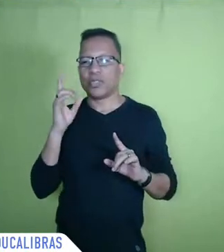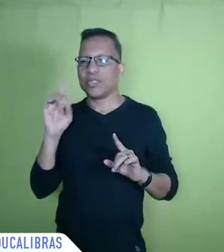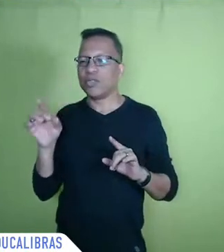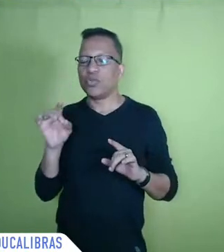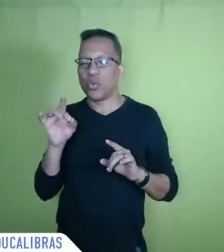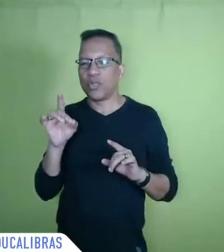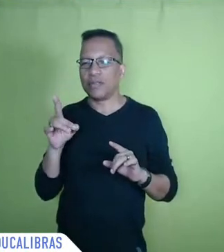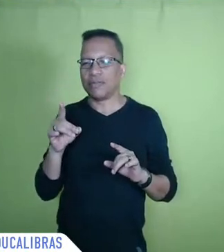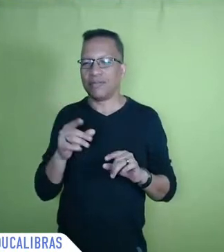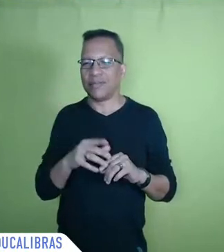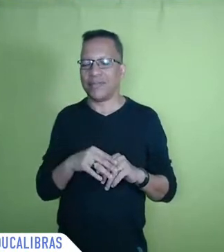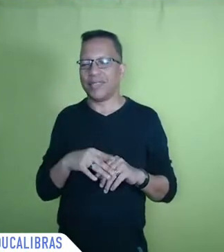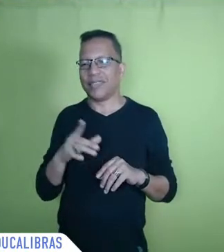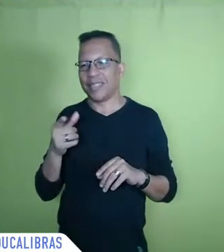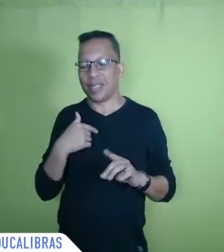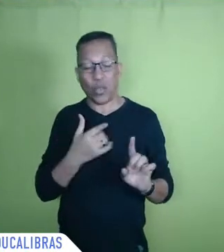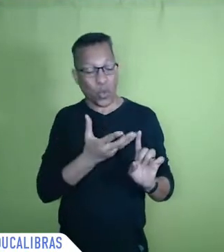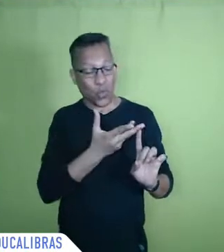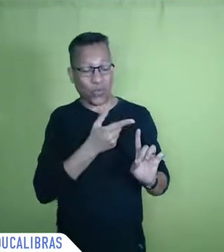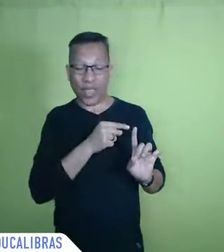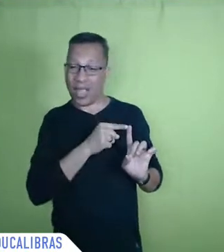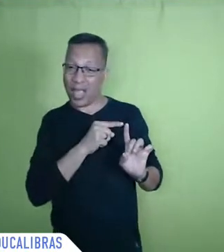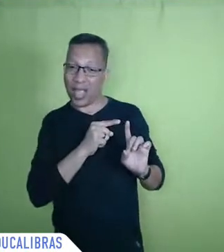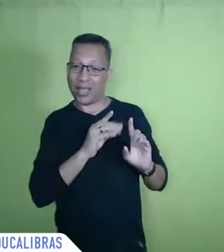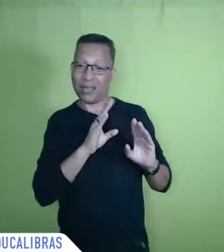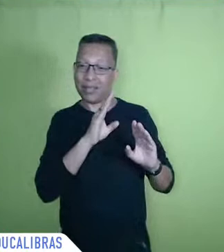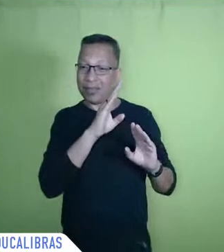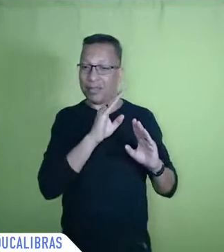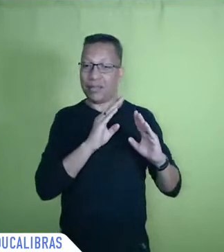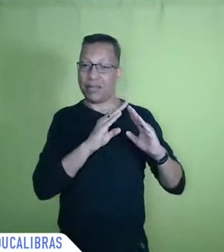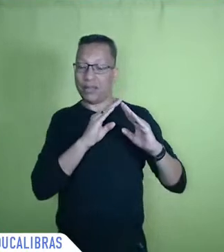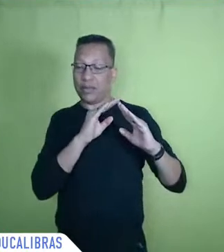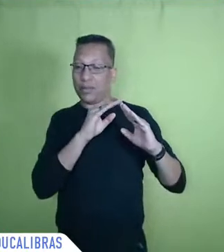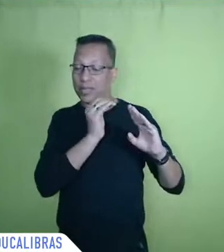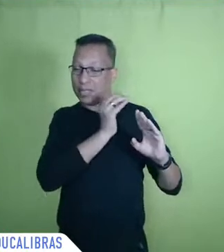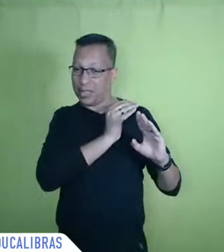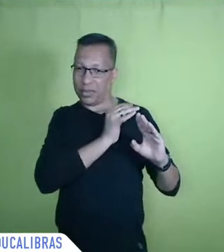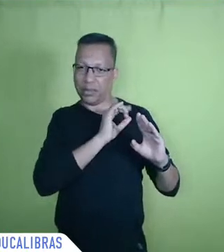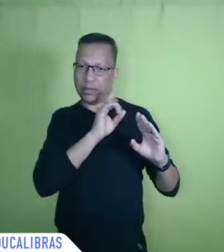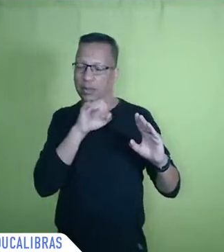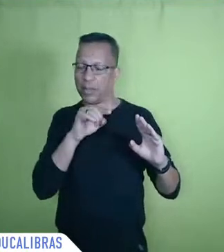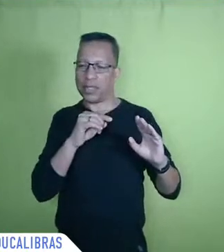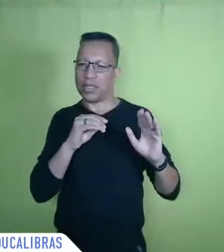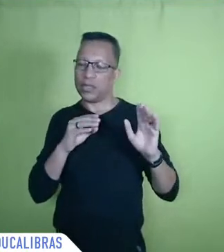Another argument to convince them, I don't think we have to convince only the